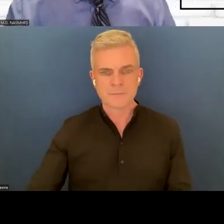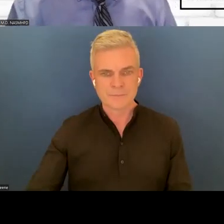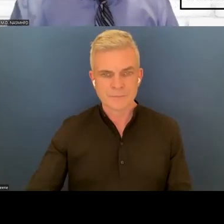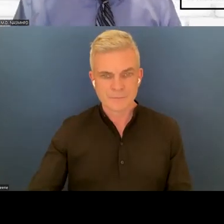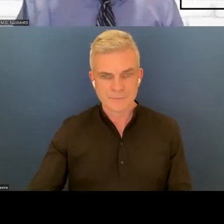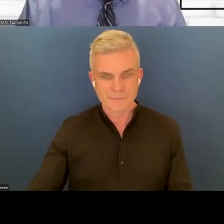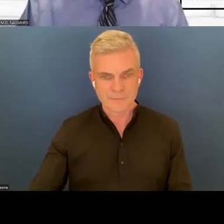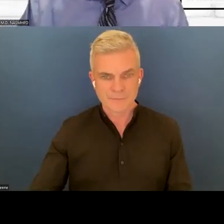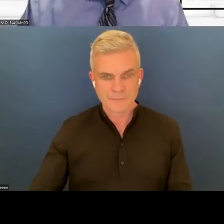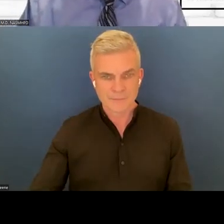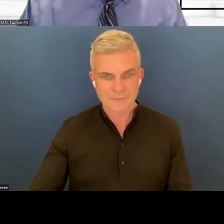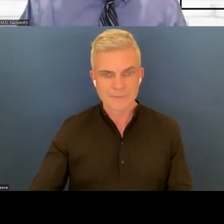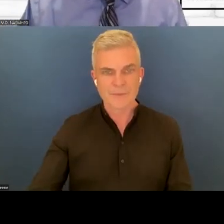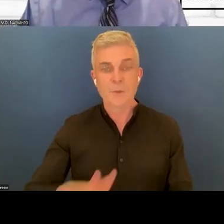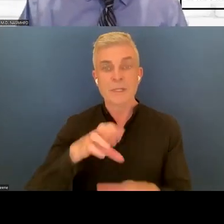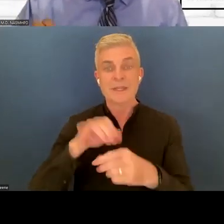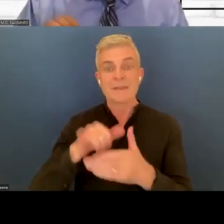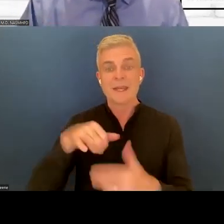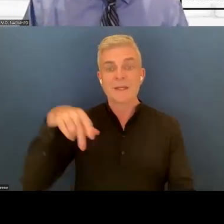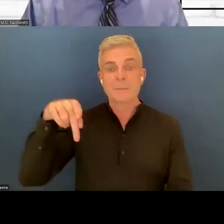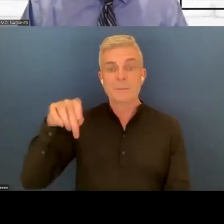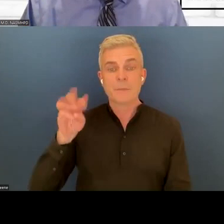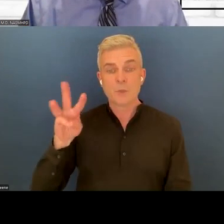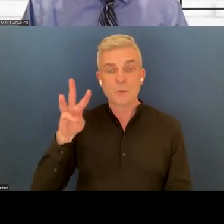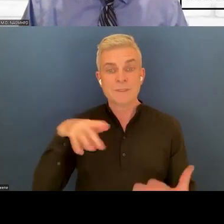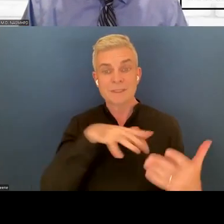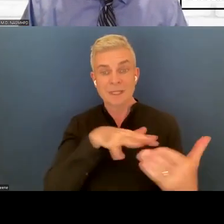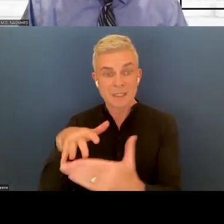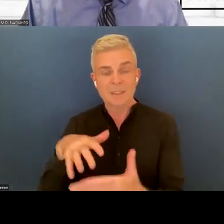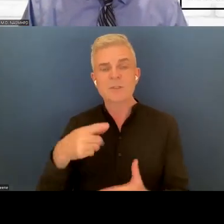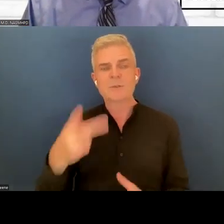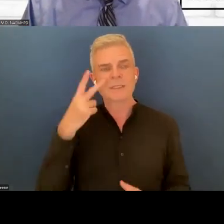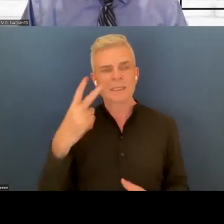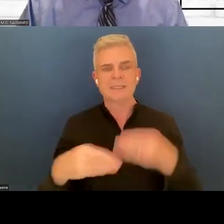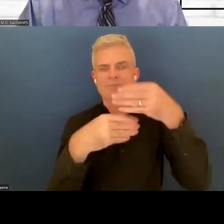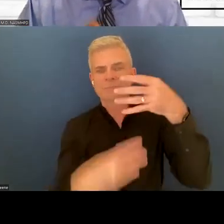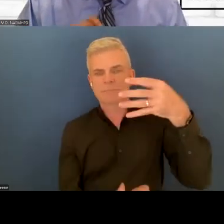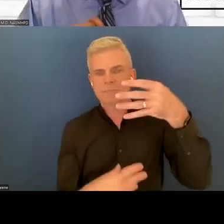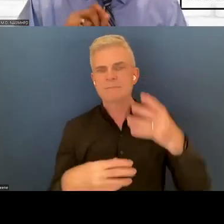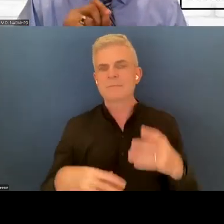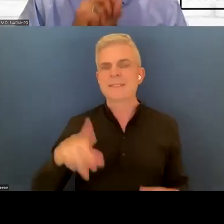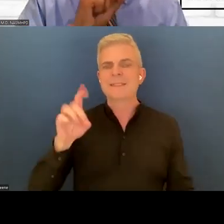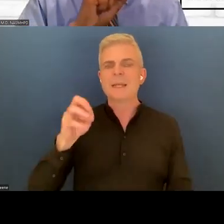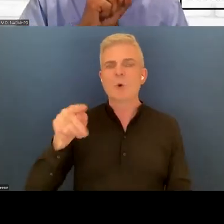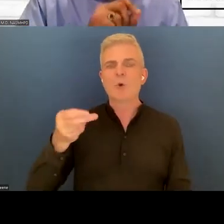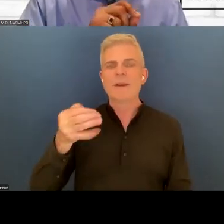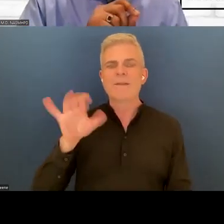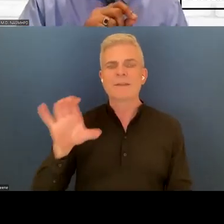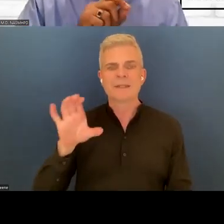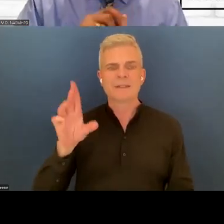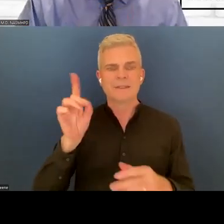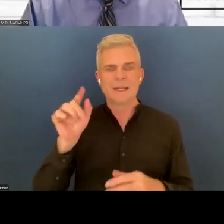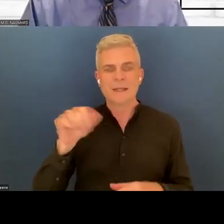please. Within this Pew study, what you see is a drill down of some of the demographic data, that in that